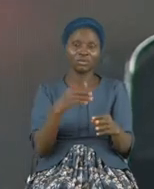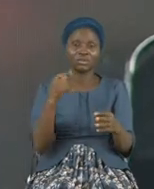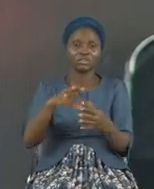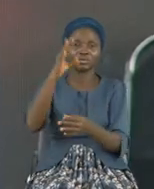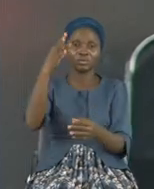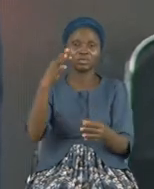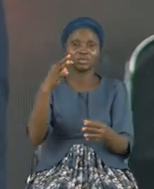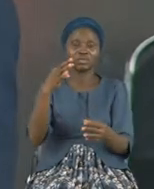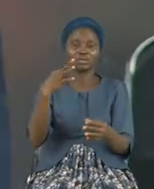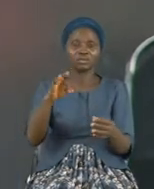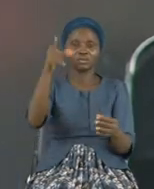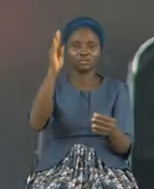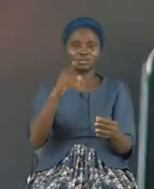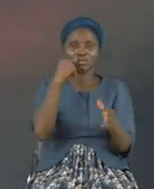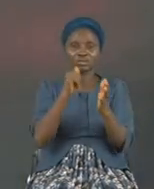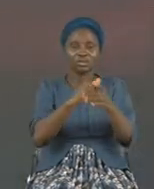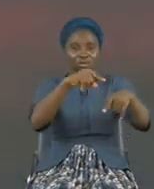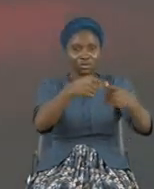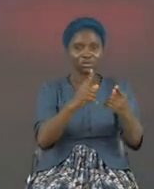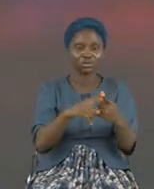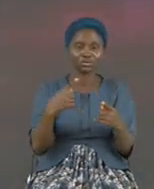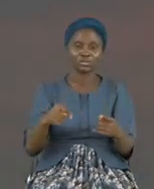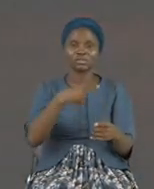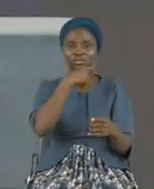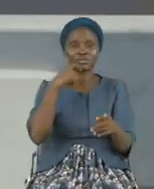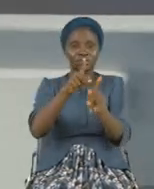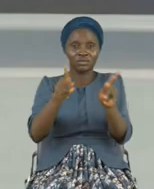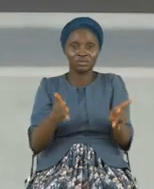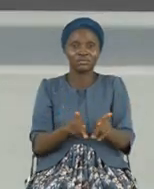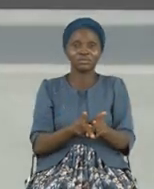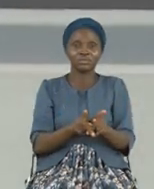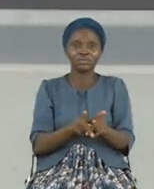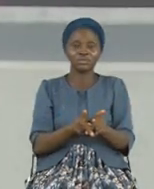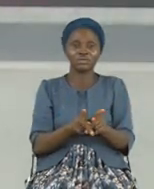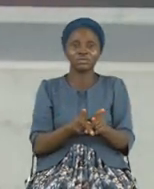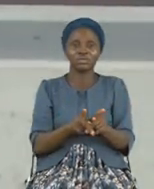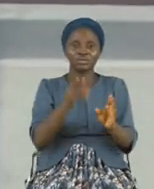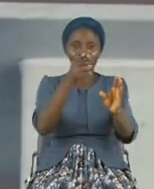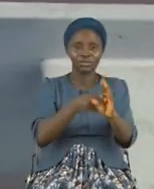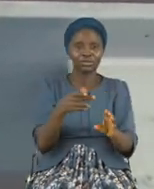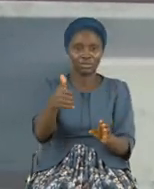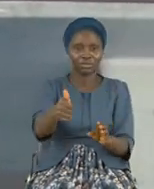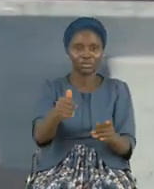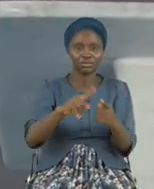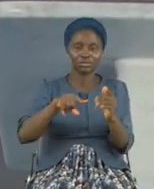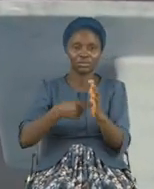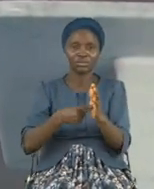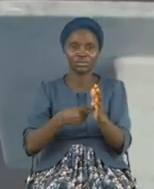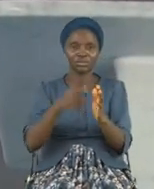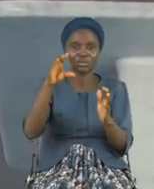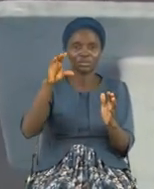the desert. He went there. And the spirit said, join yourself to this chariot.